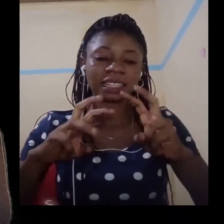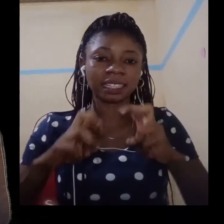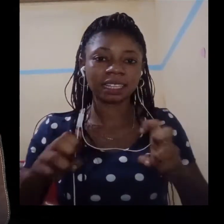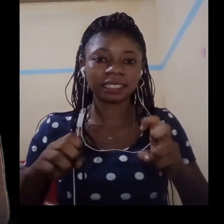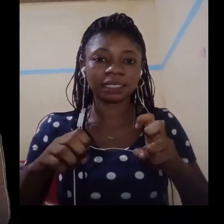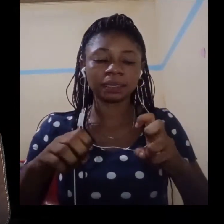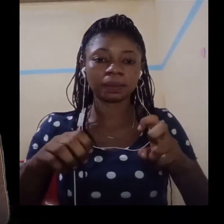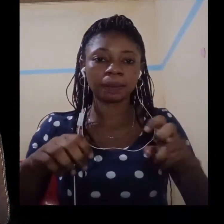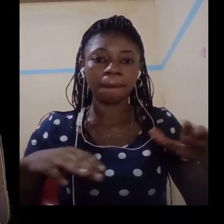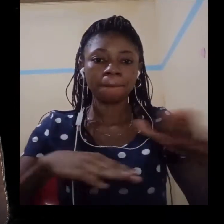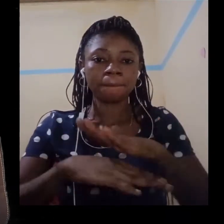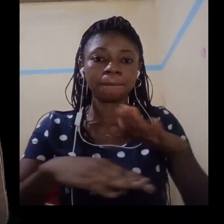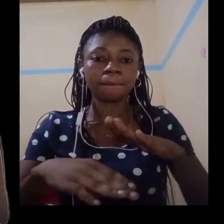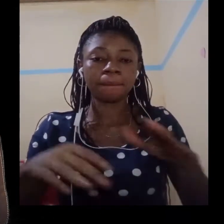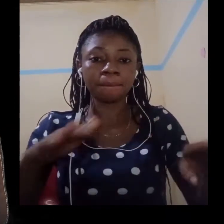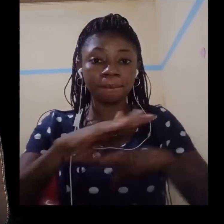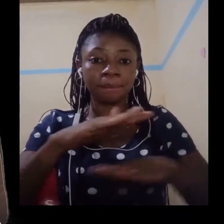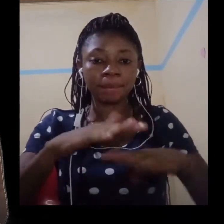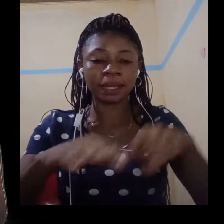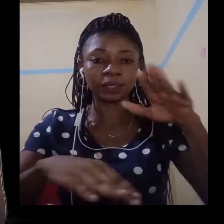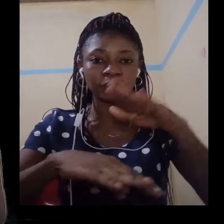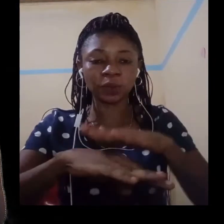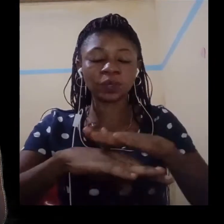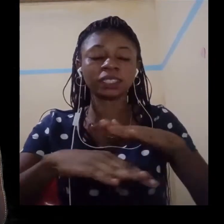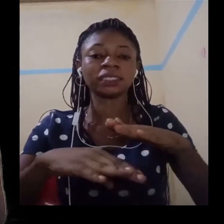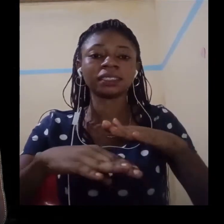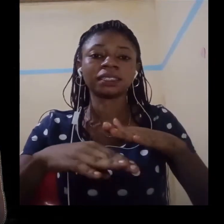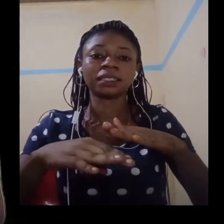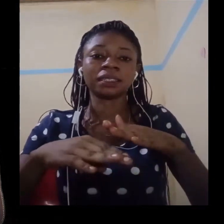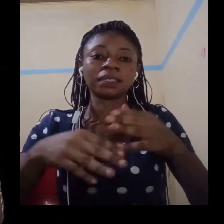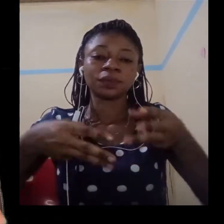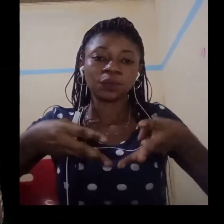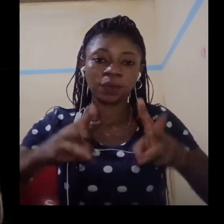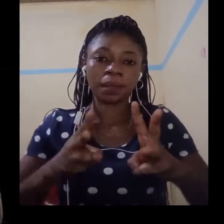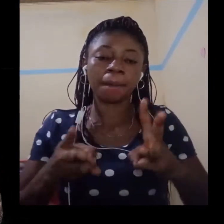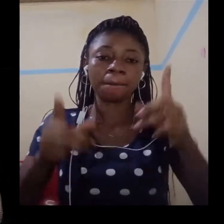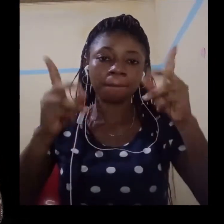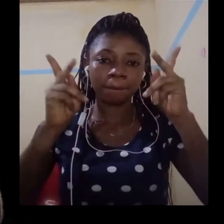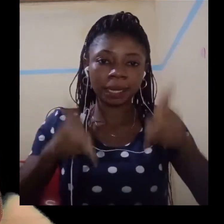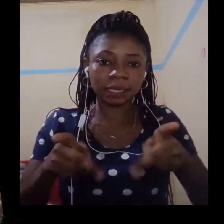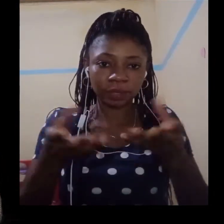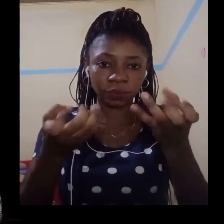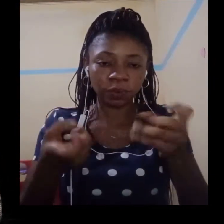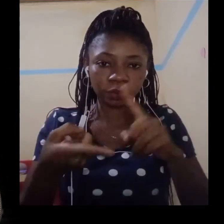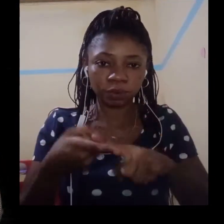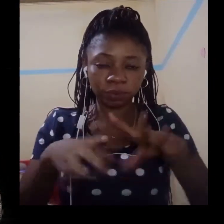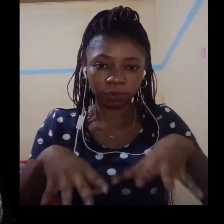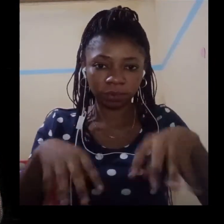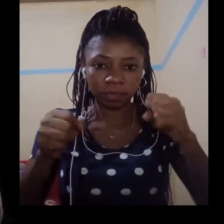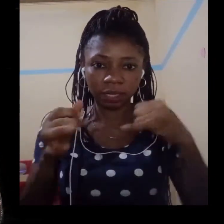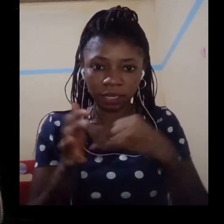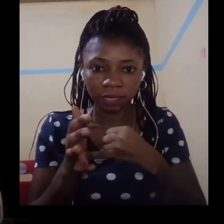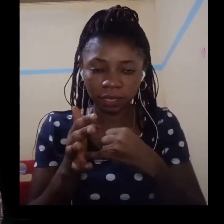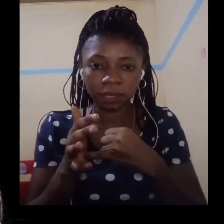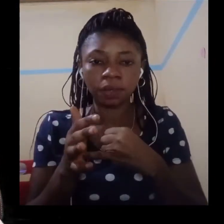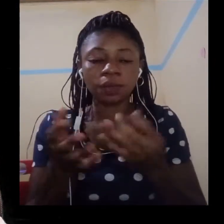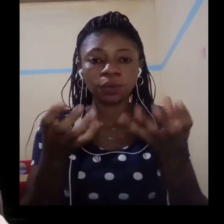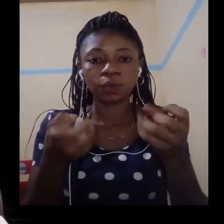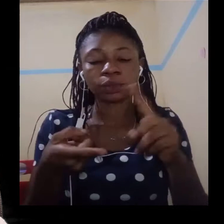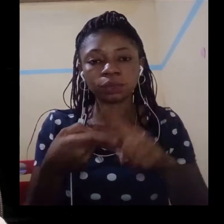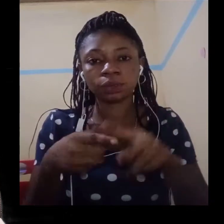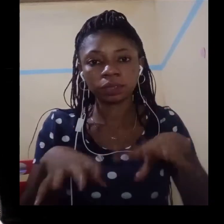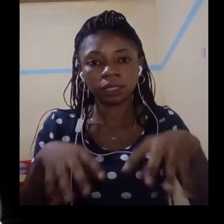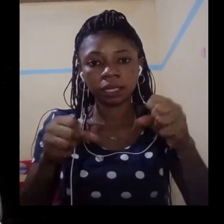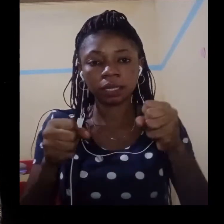together sequentially, or based on the meaning they form eventually. Whichever way you